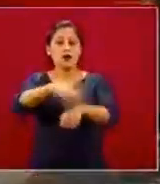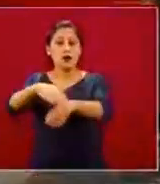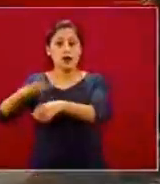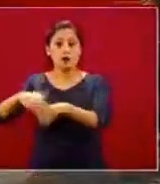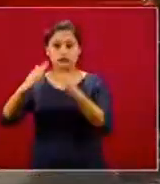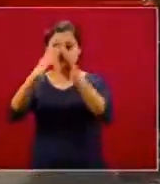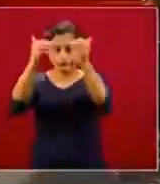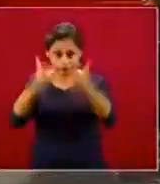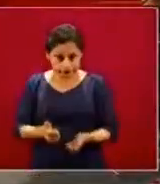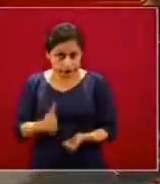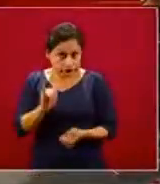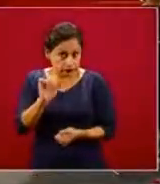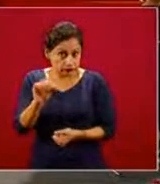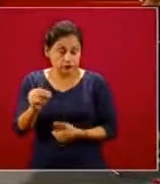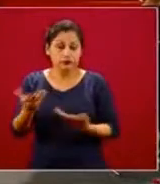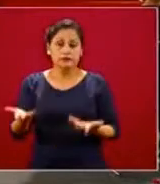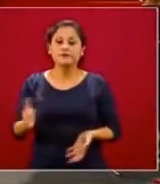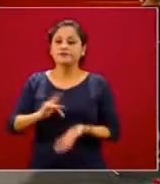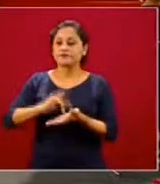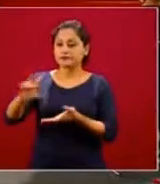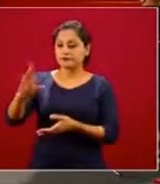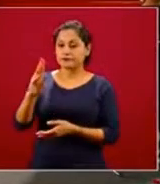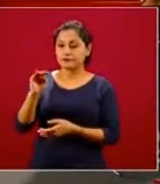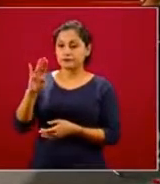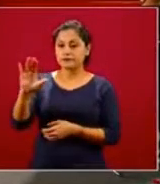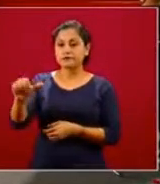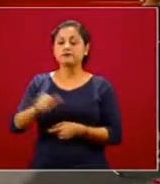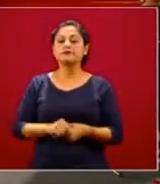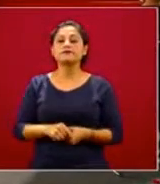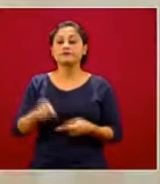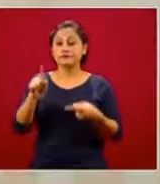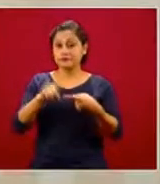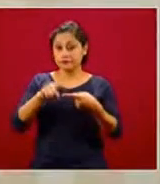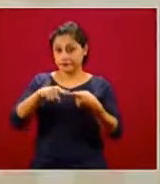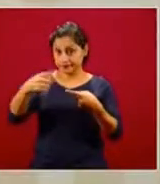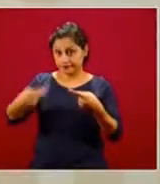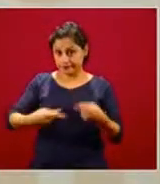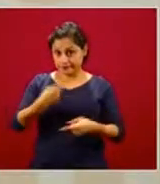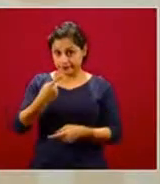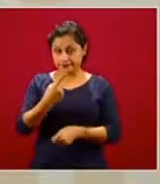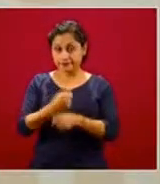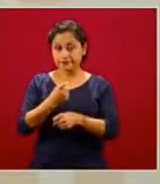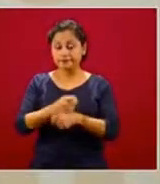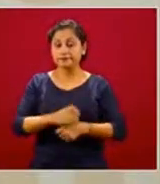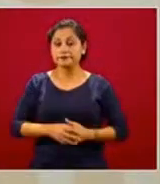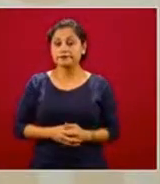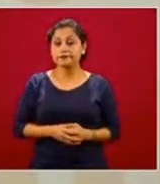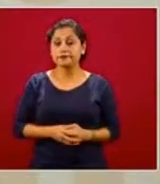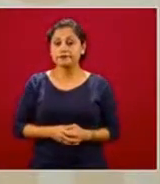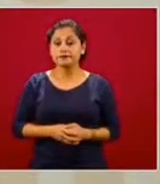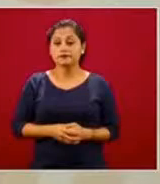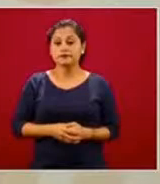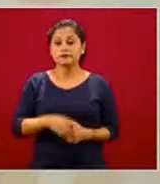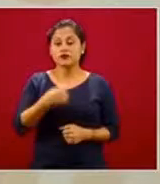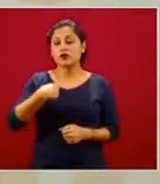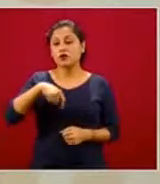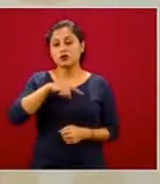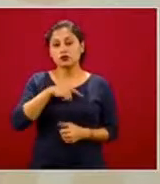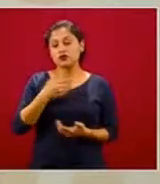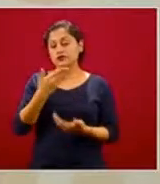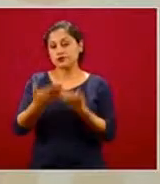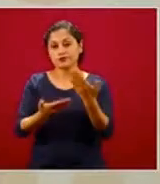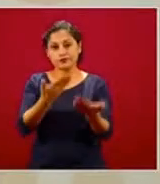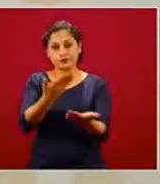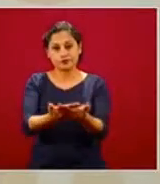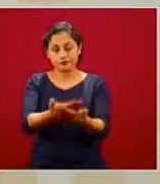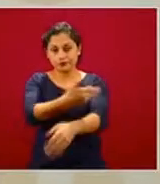distancing period. Gracias, Bianca. Thank you very much, Bianca. Sobre el primer tema, About your first question, expresamos nuestra we would like to express